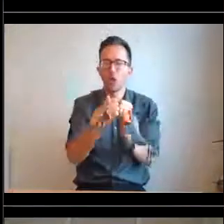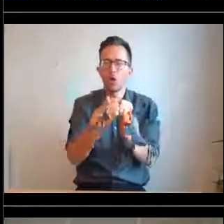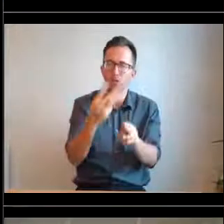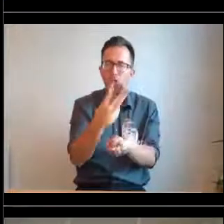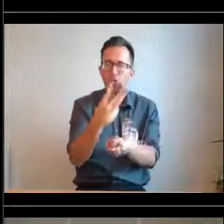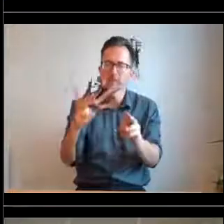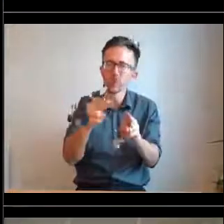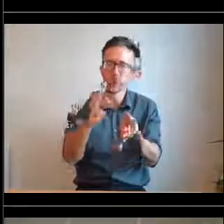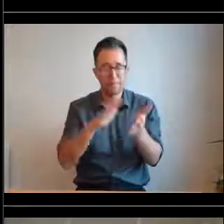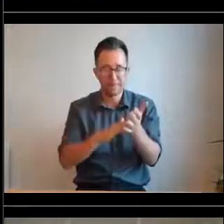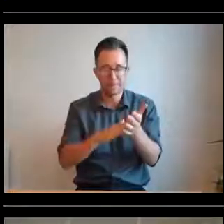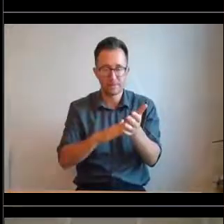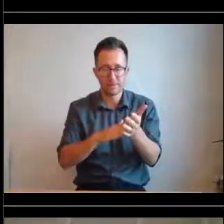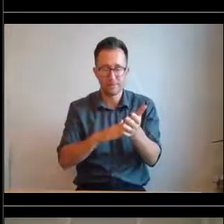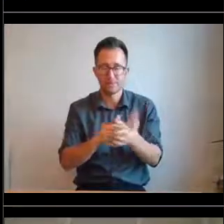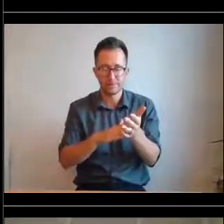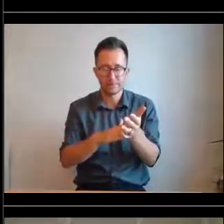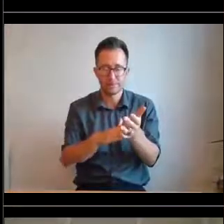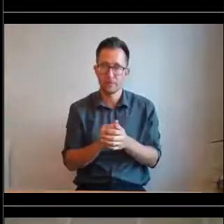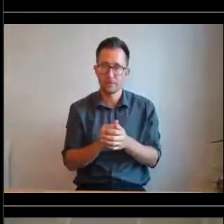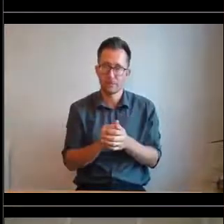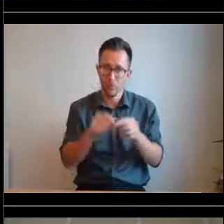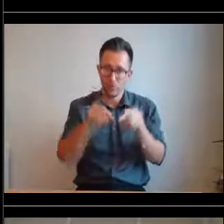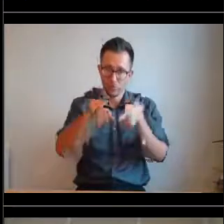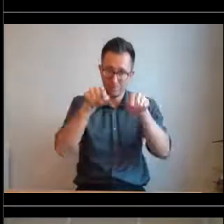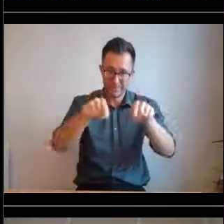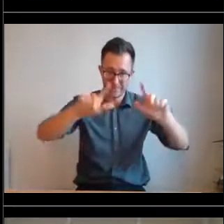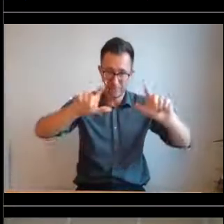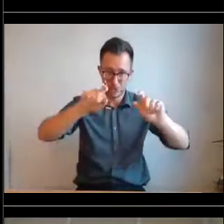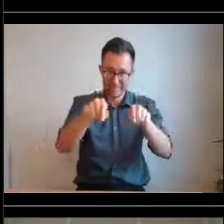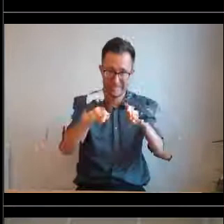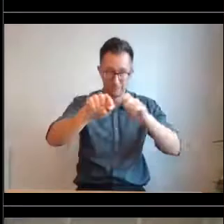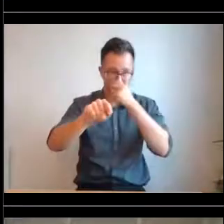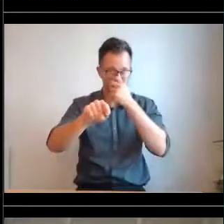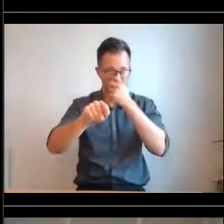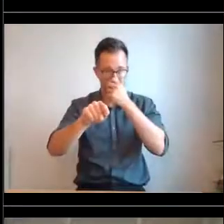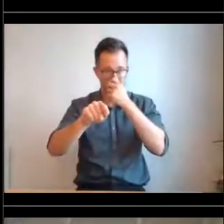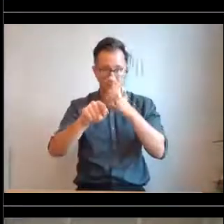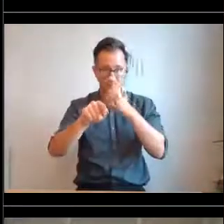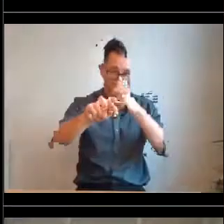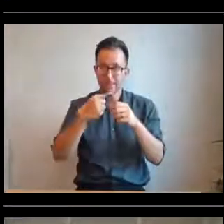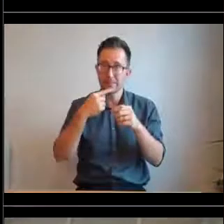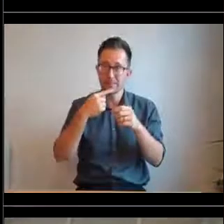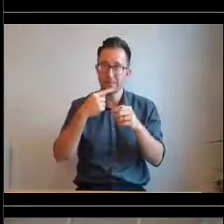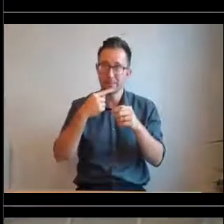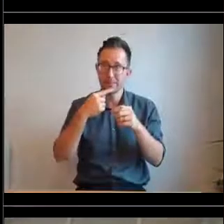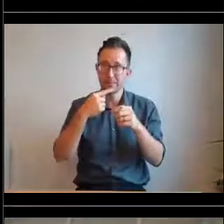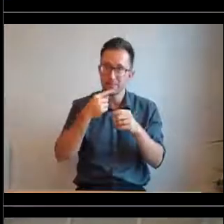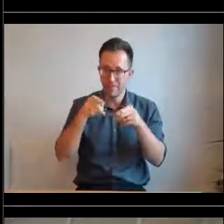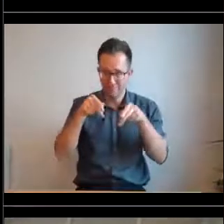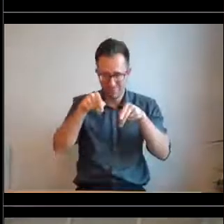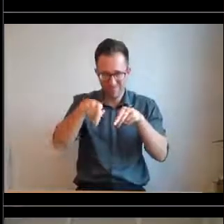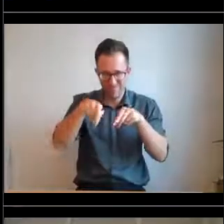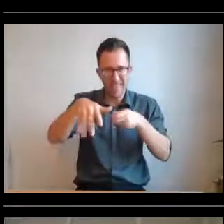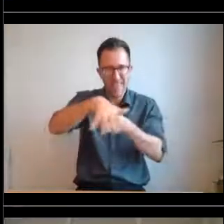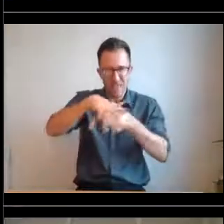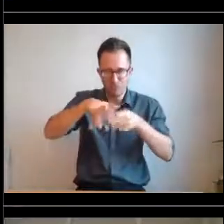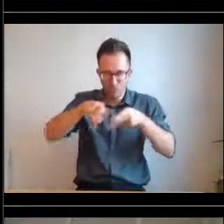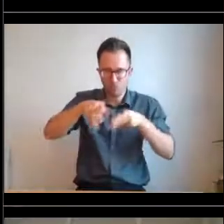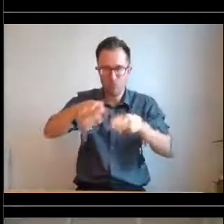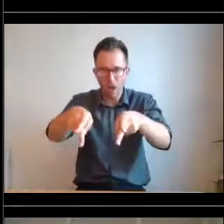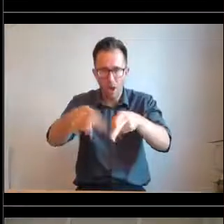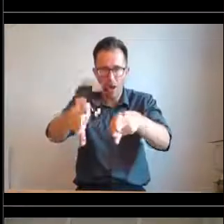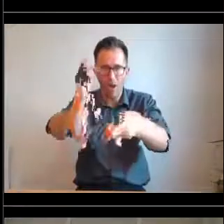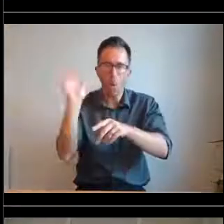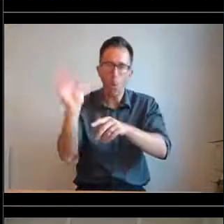And what we've shown in this particular image actually is the removal of the trees within that sort of corridor. But we will